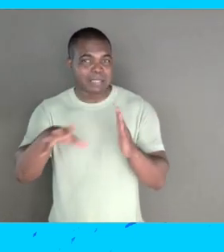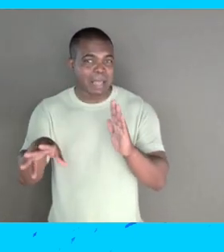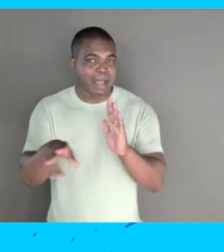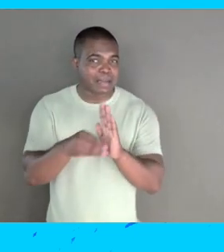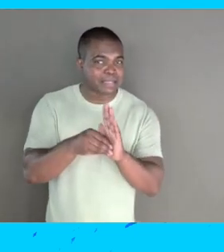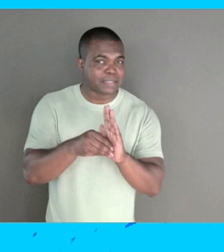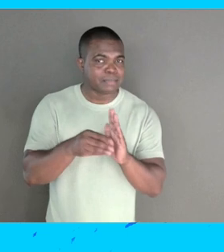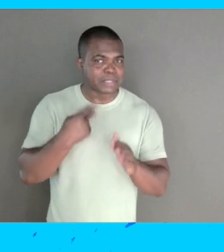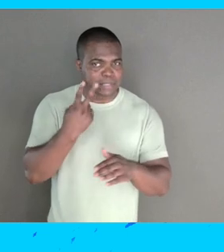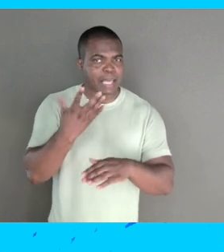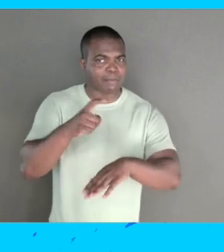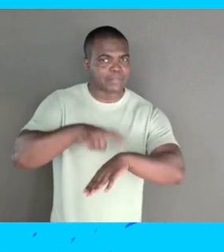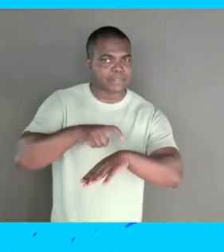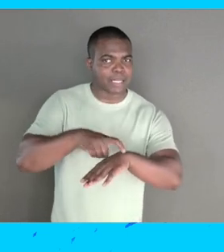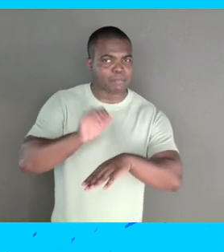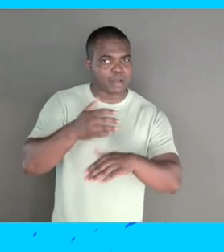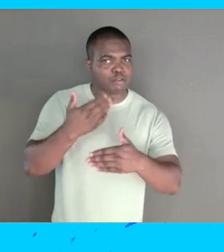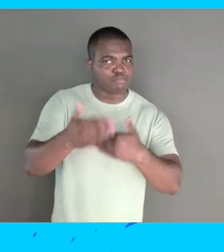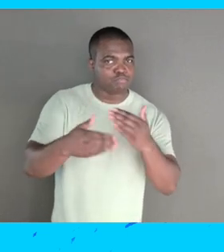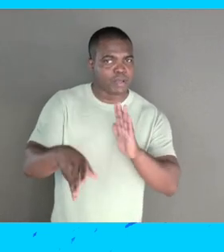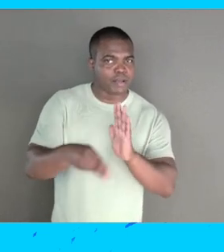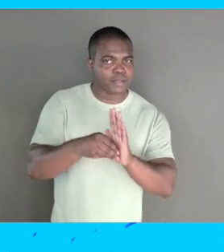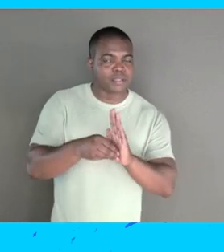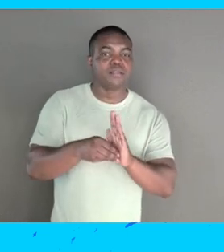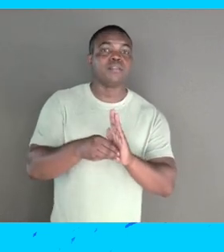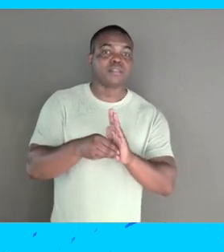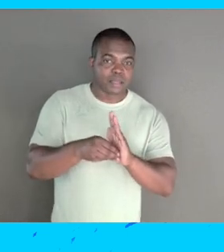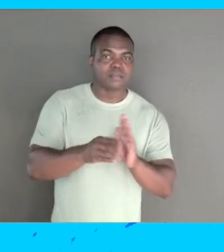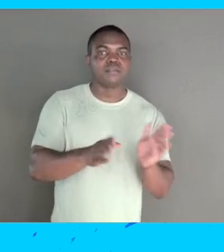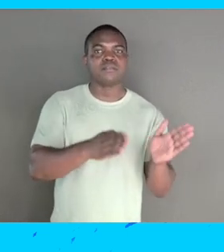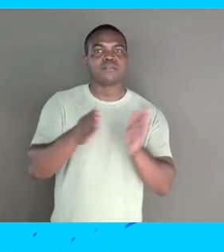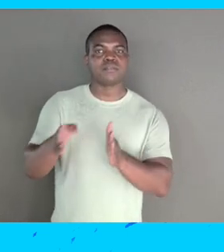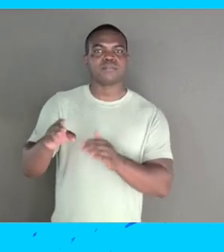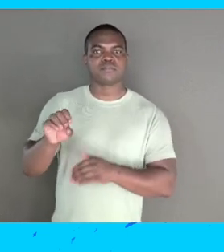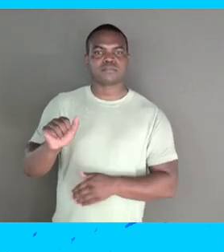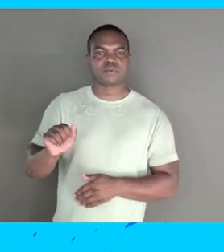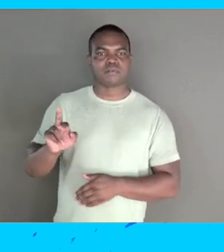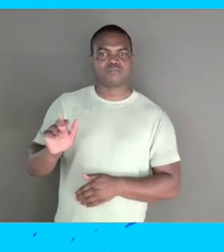Sarah. Oh, okay. Just to finalize, many